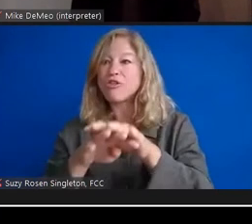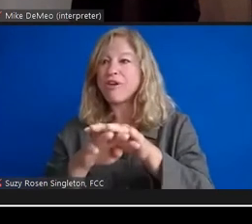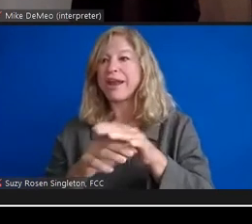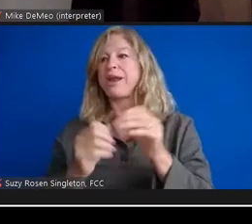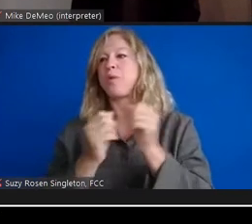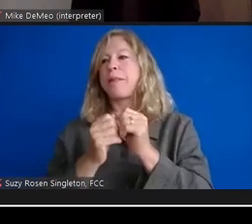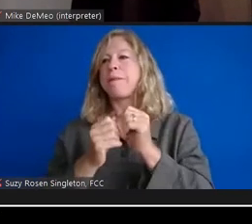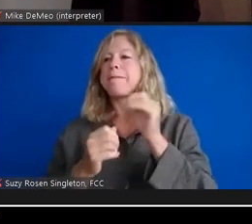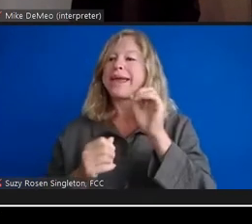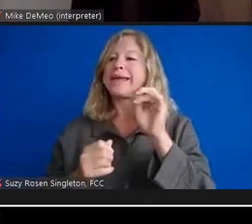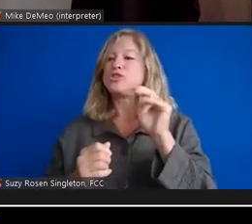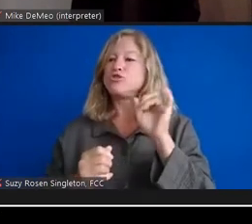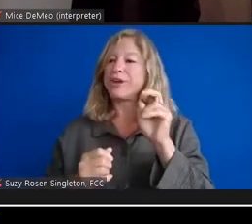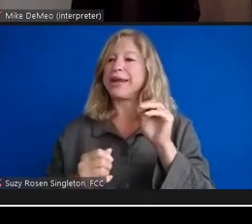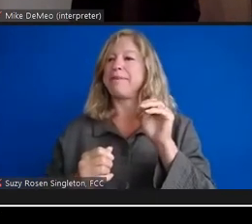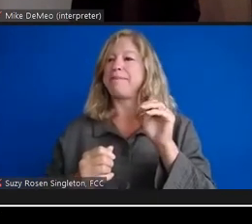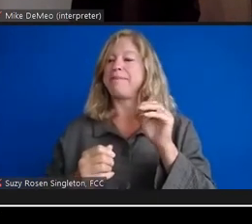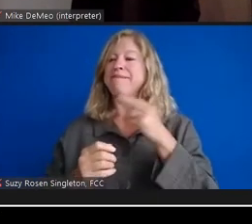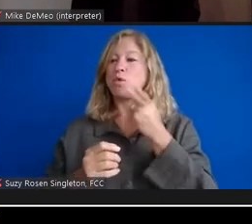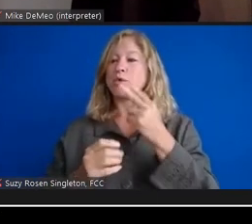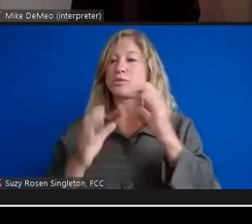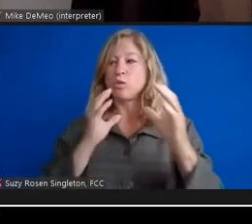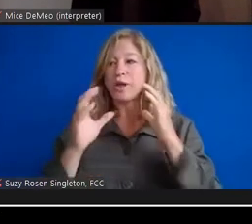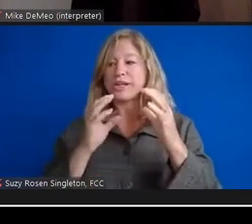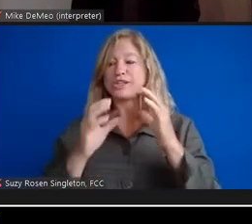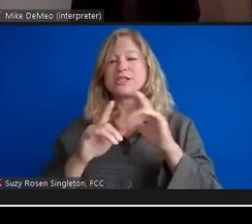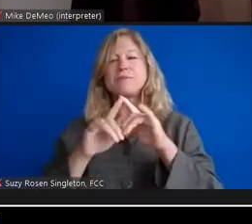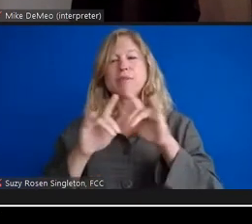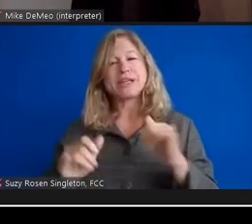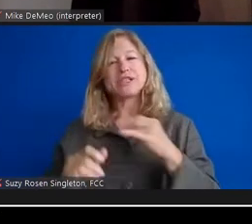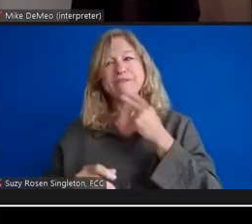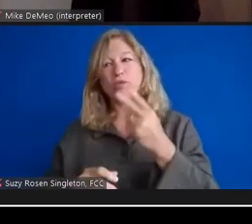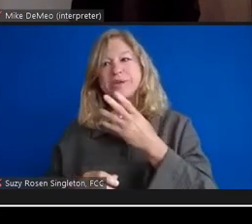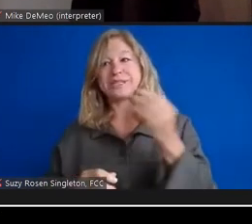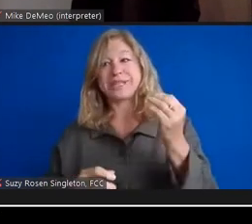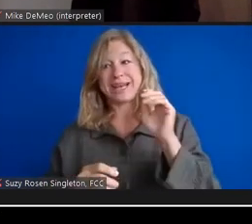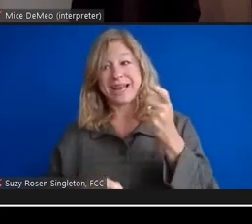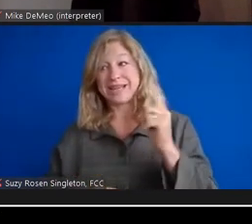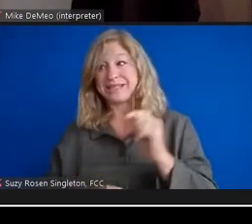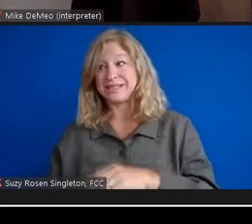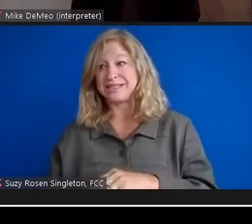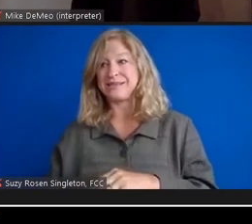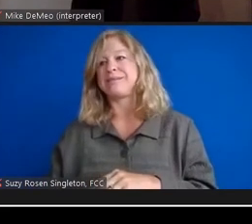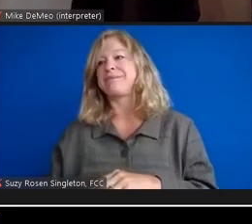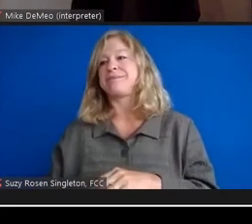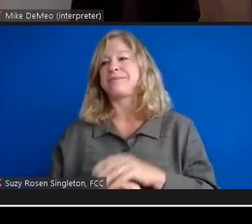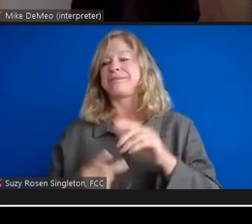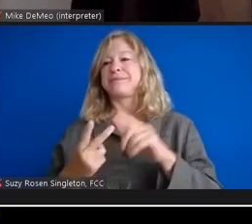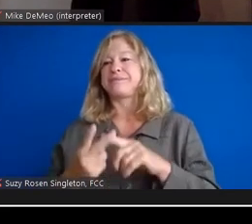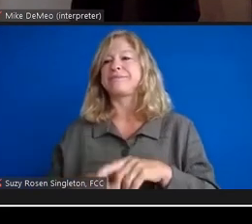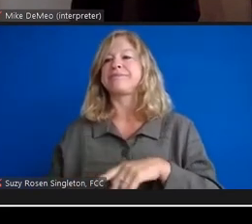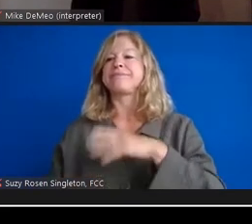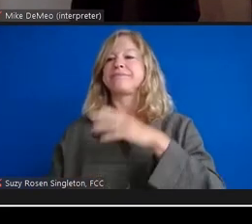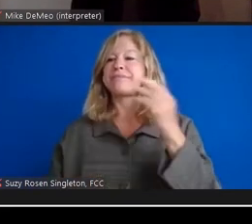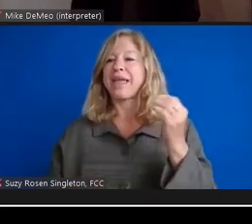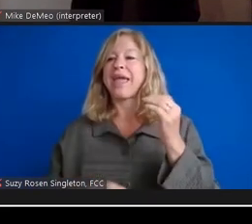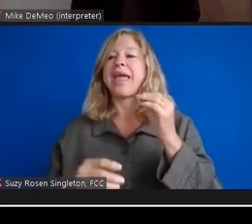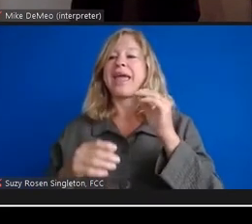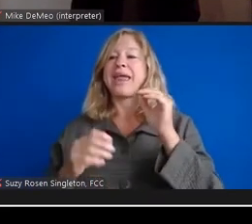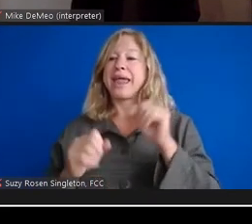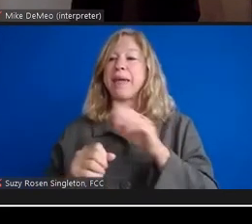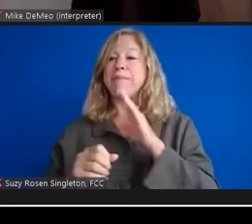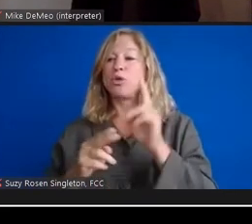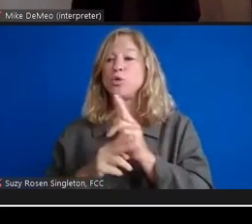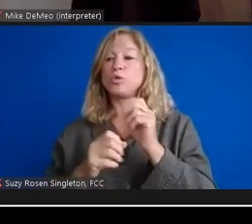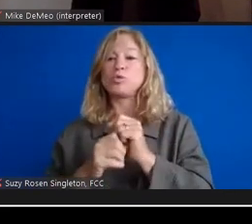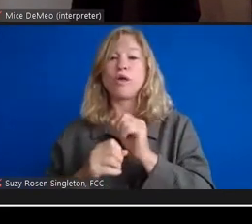RTT can be fully integrated with mainstream voice communications, that is simultaneous voice and